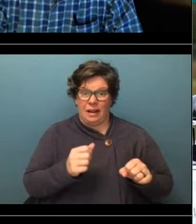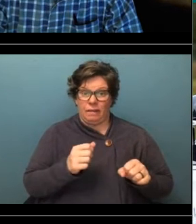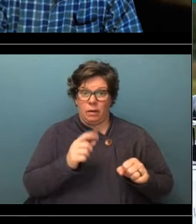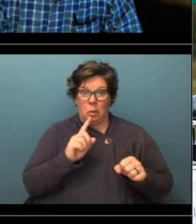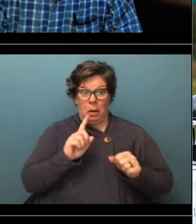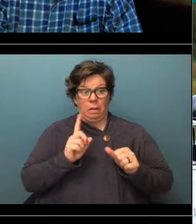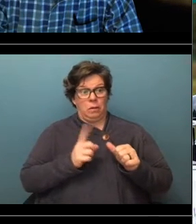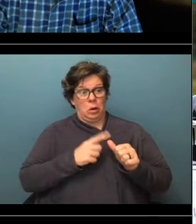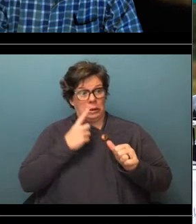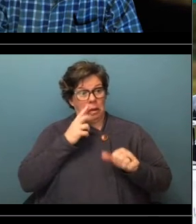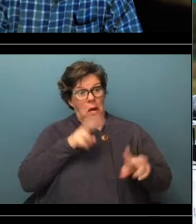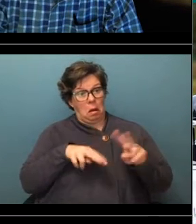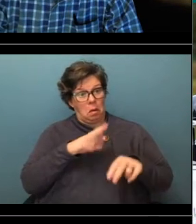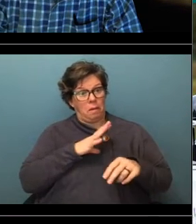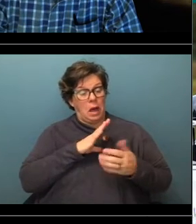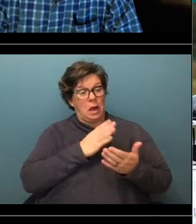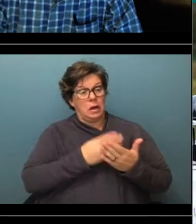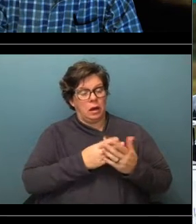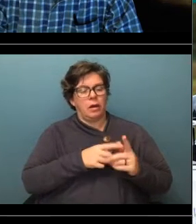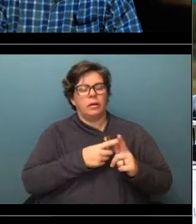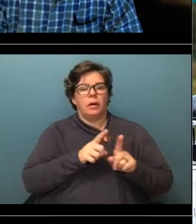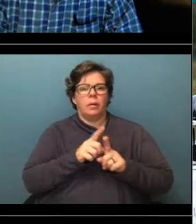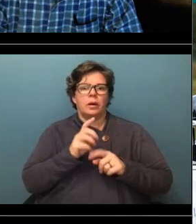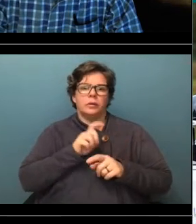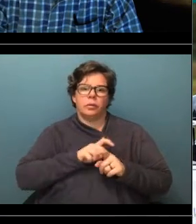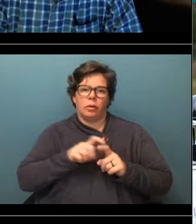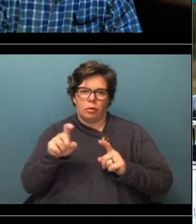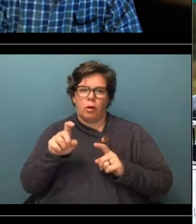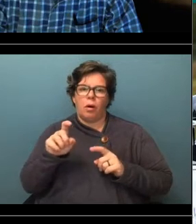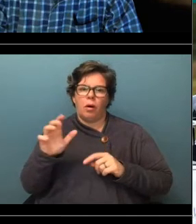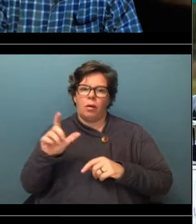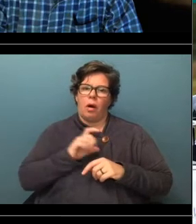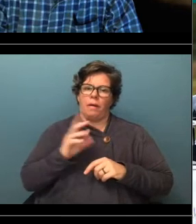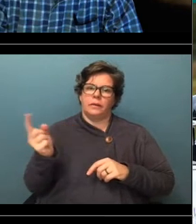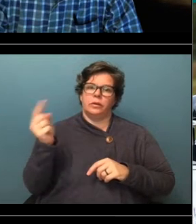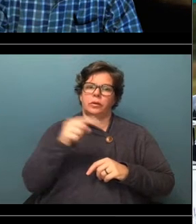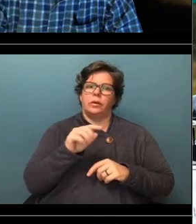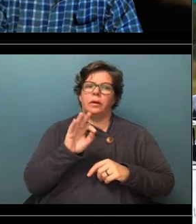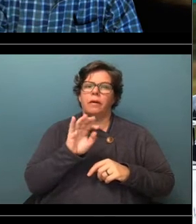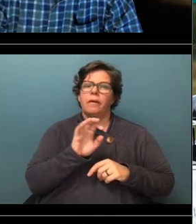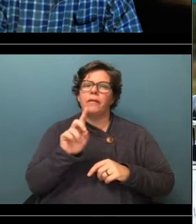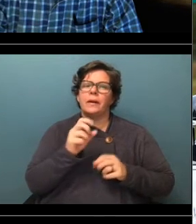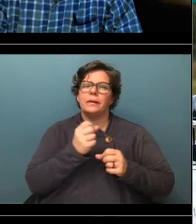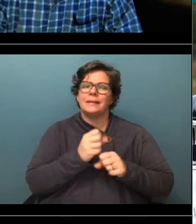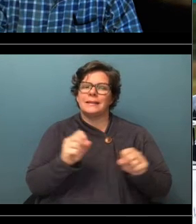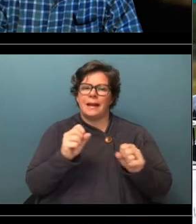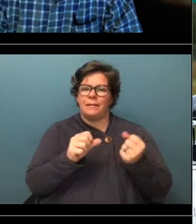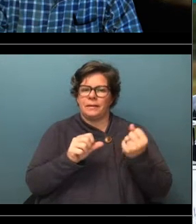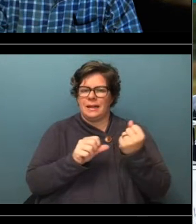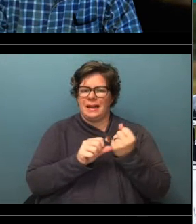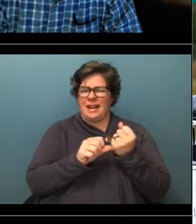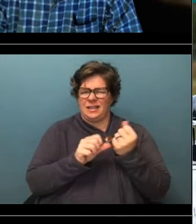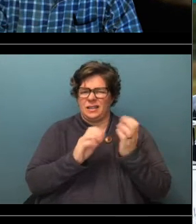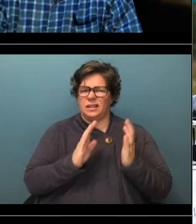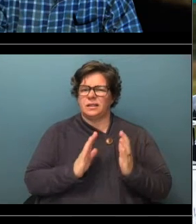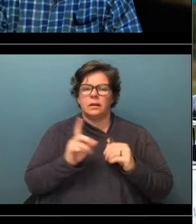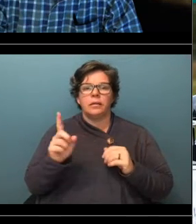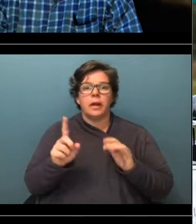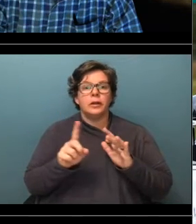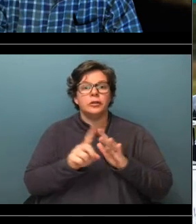were there for, then we can also call officers just for field safety assistance. And what that looks like is they just show